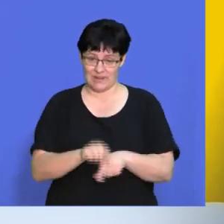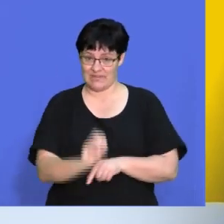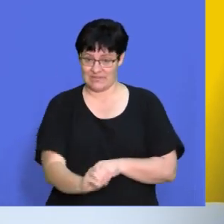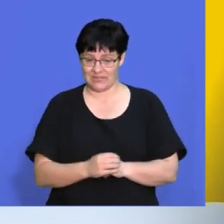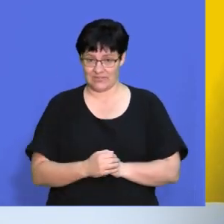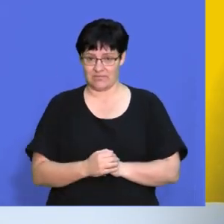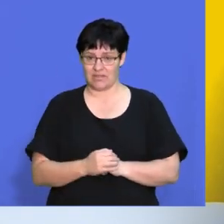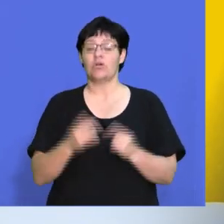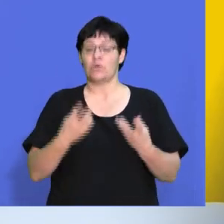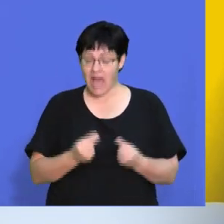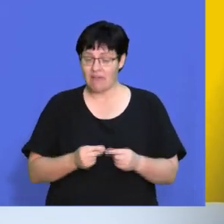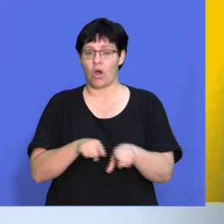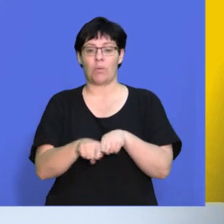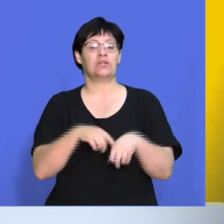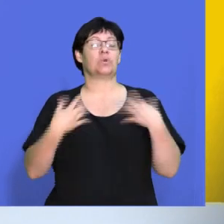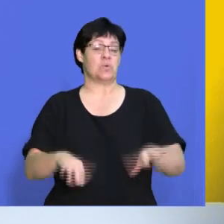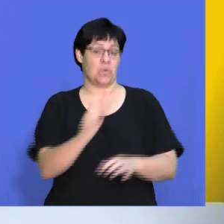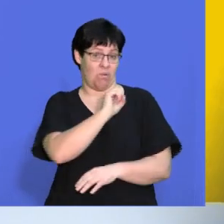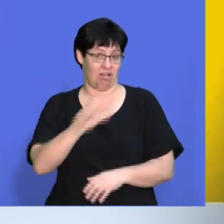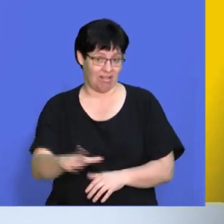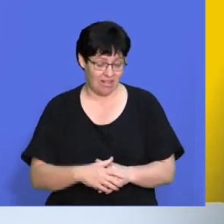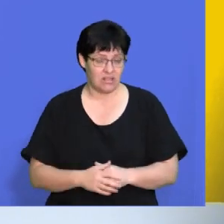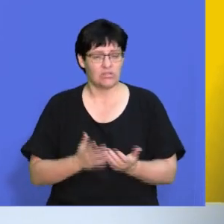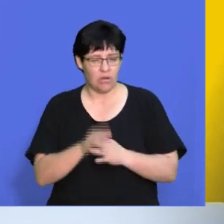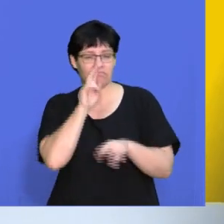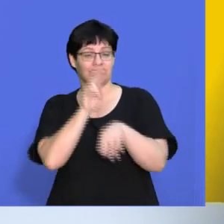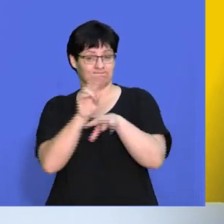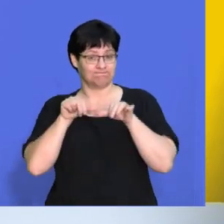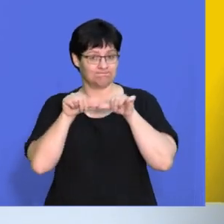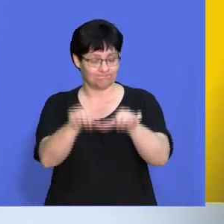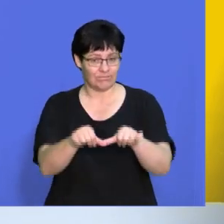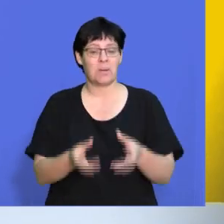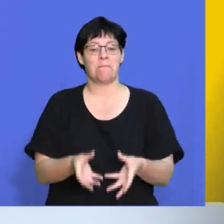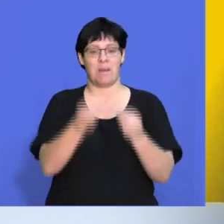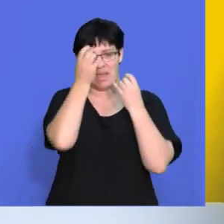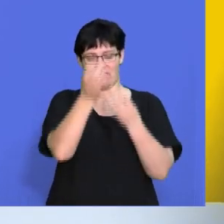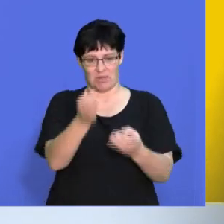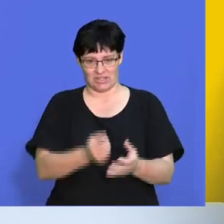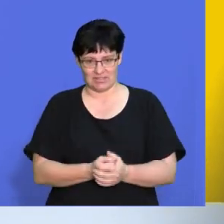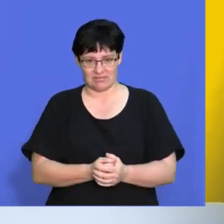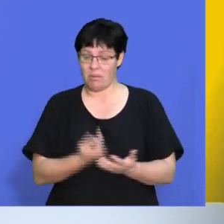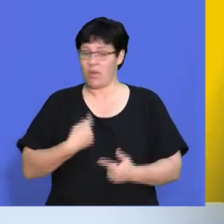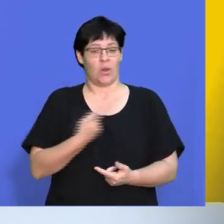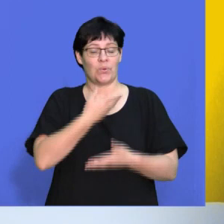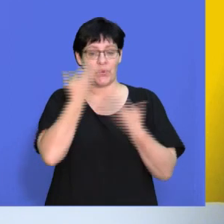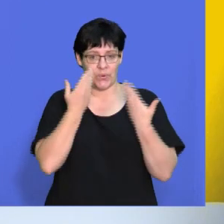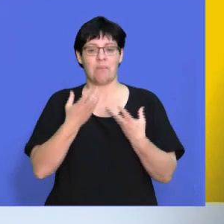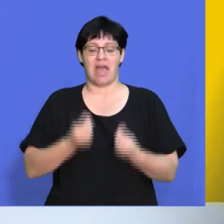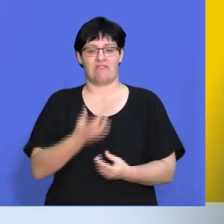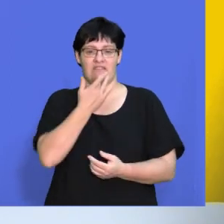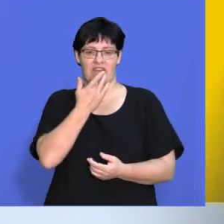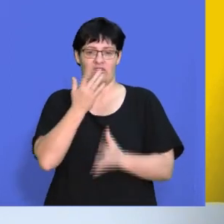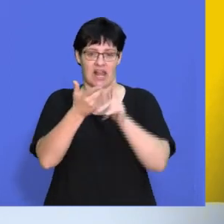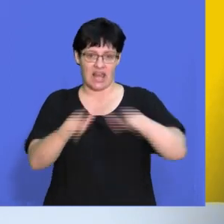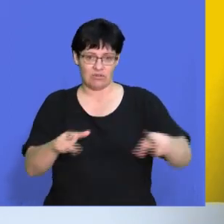As always, guys, we've got a cool competition going on for you, so do stay tuned to get all of those details. I'm not alone. I've got my